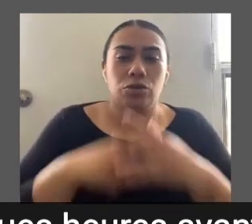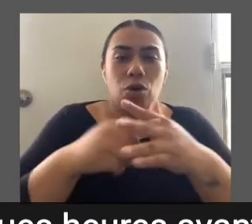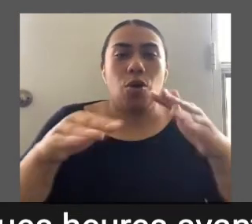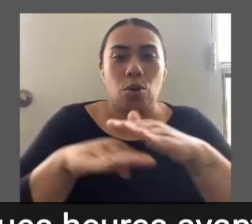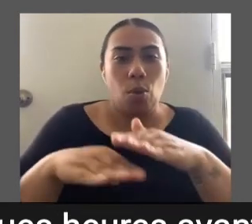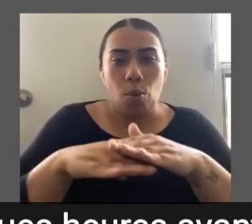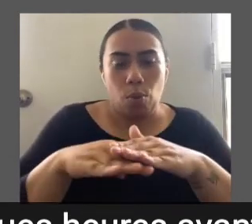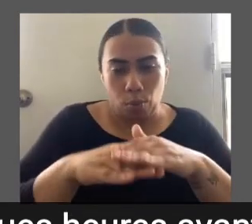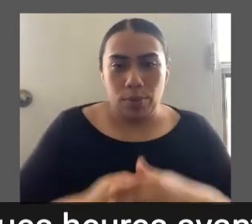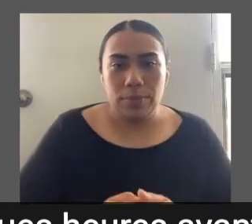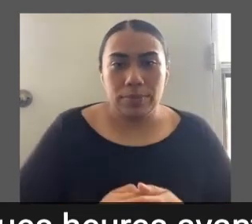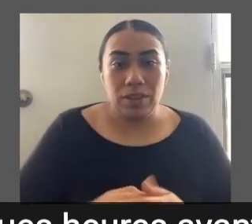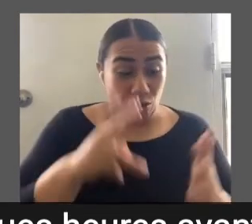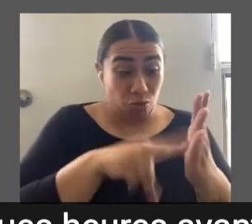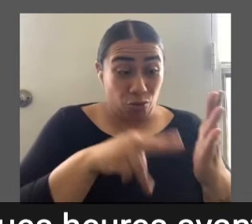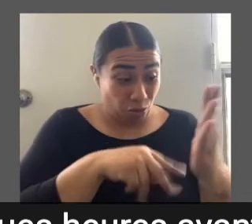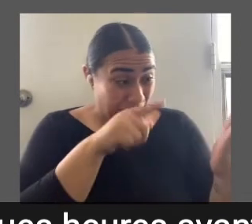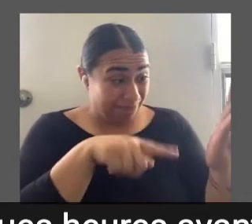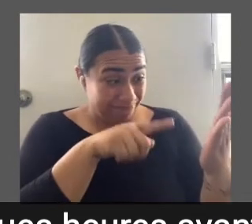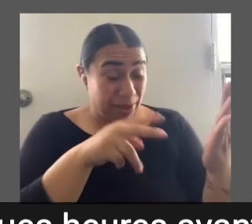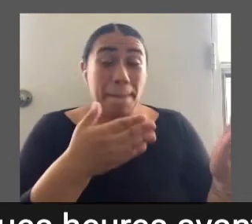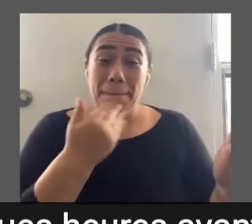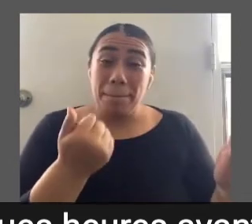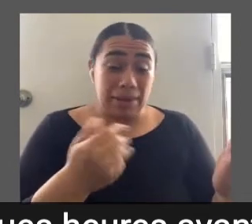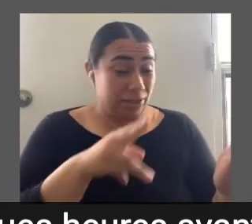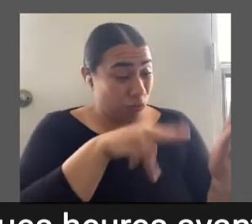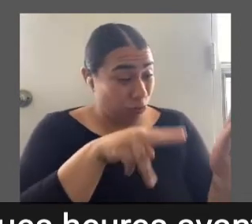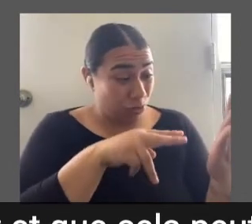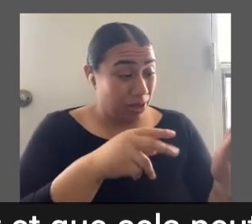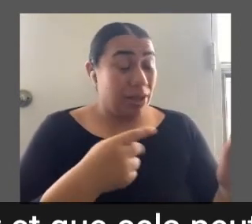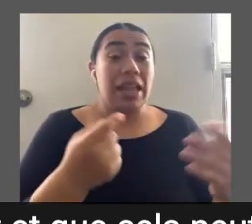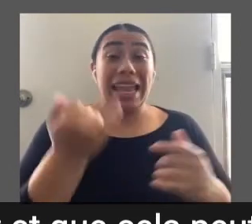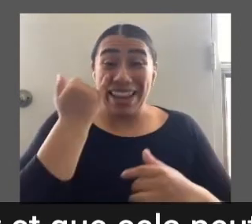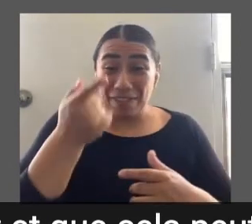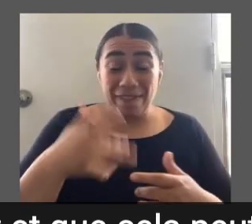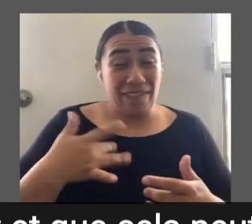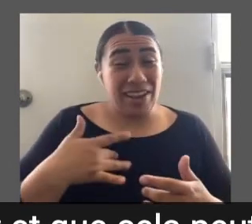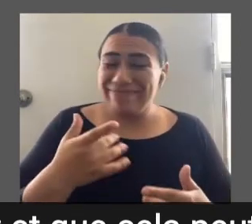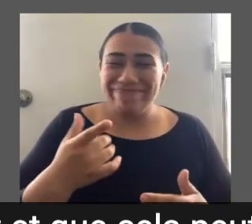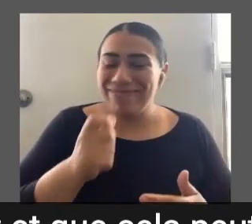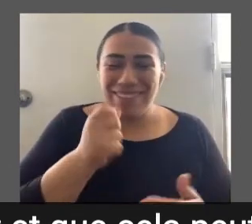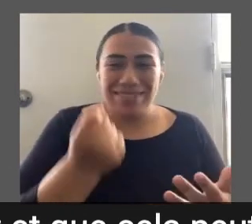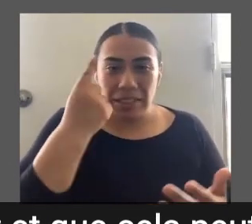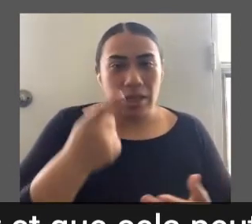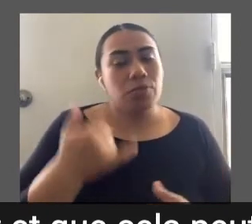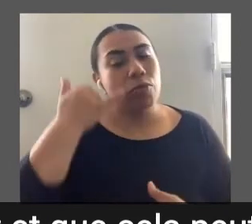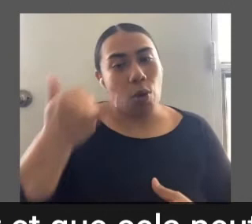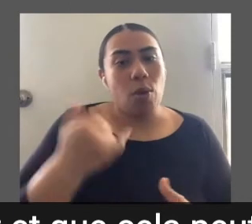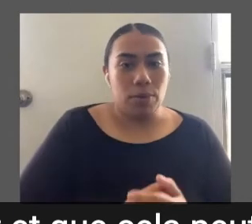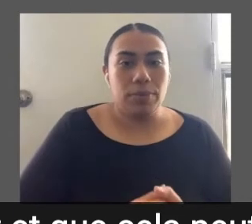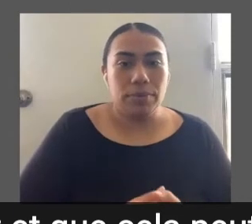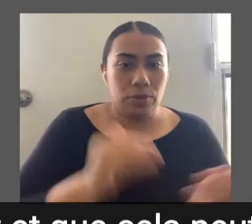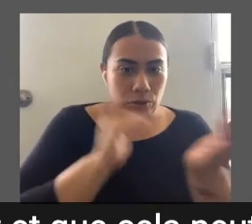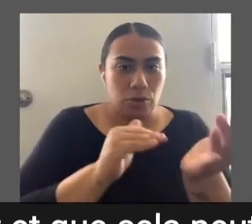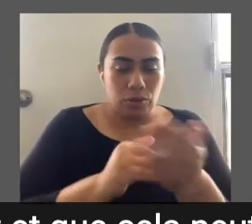label and make sure to start slow. Wait a few hours before consuming more. Remember, everyone is different and it may affect